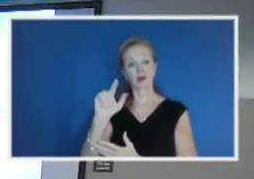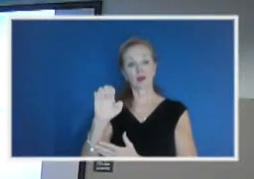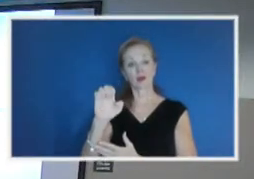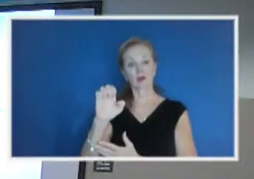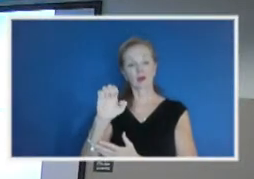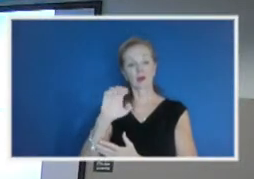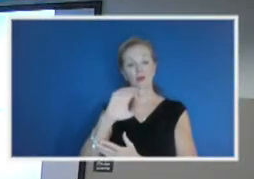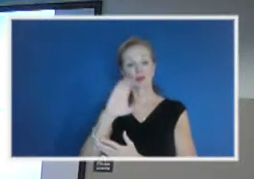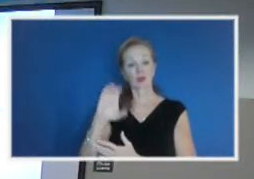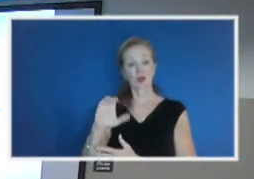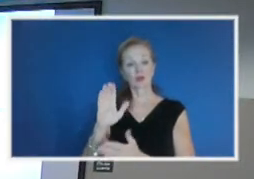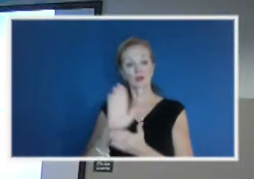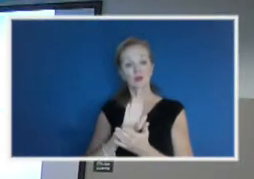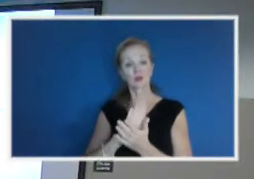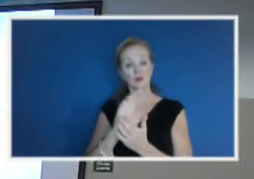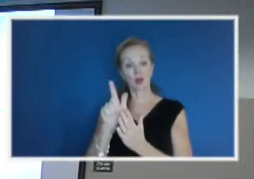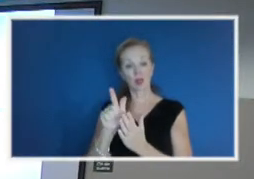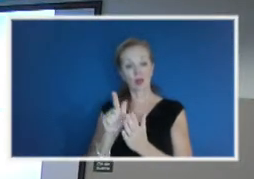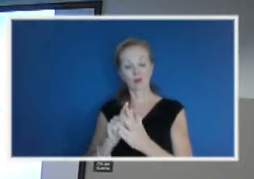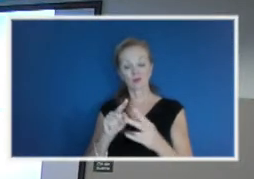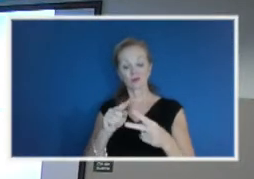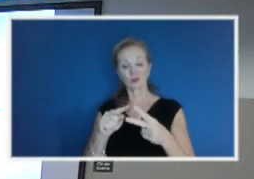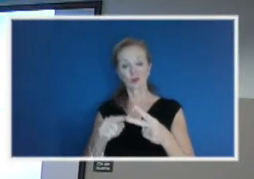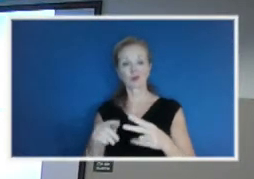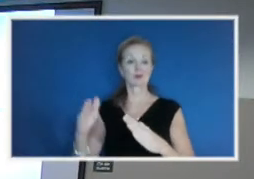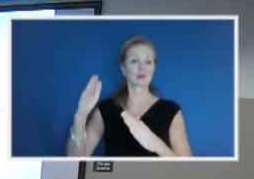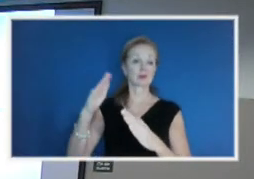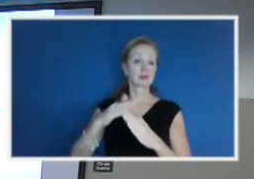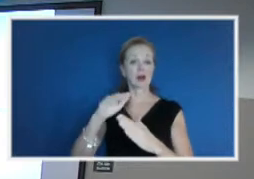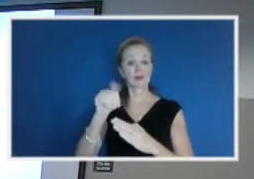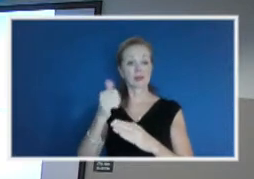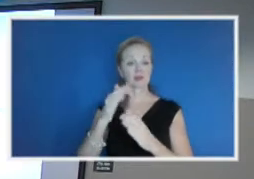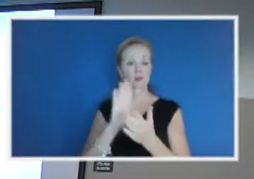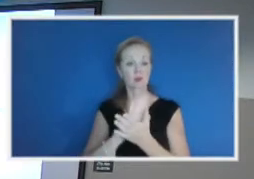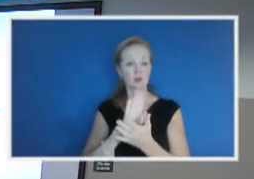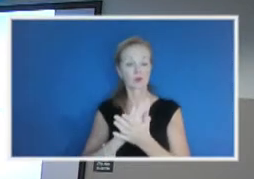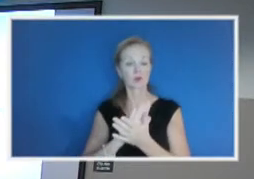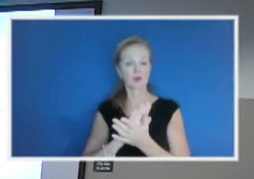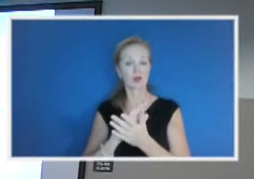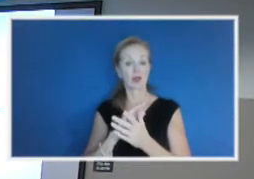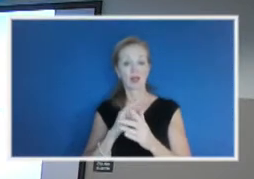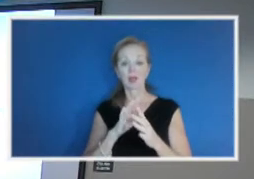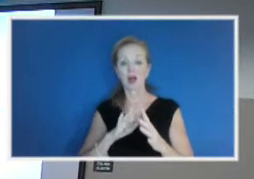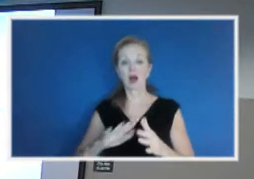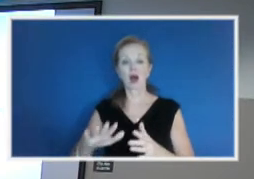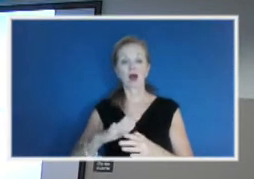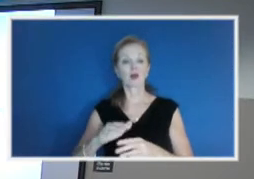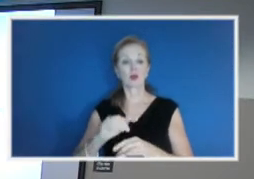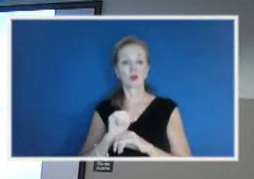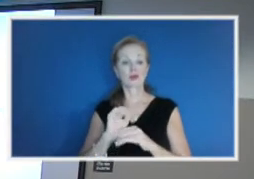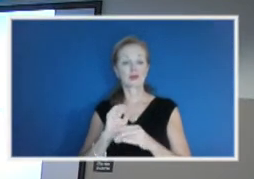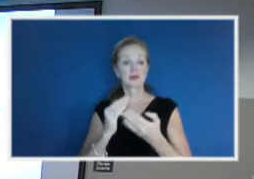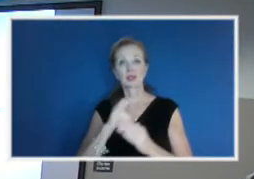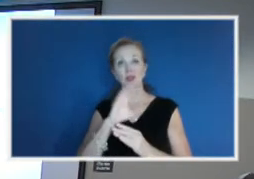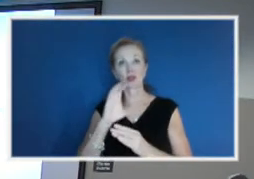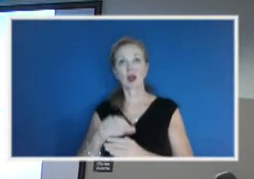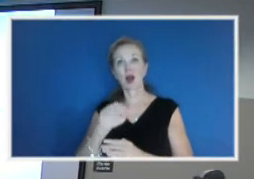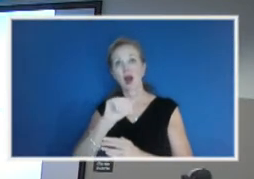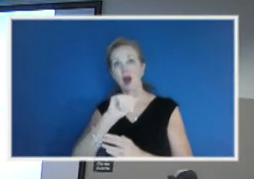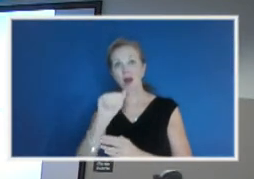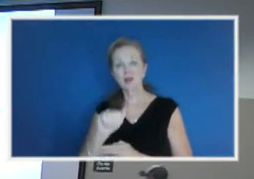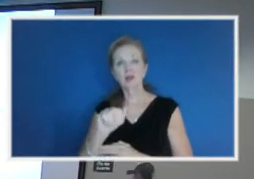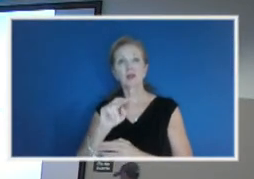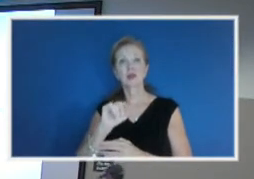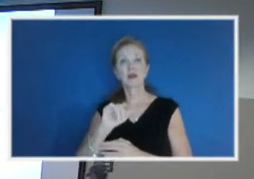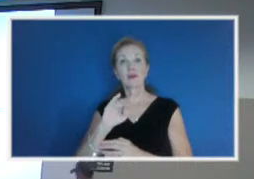of Law, which are two top 10 schools for sure, and have done a lot of work throughout the country, the city of Chicago, Austin, Nevada Department